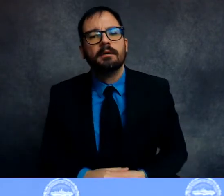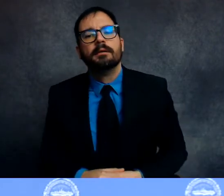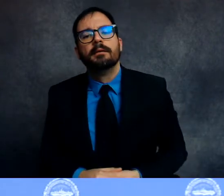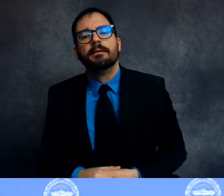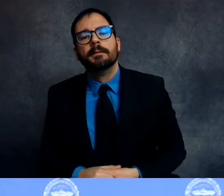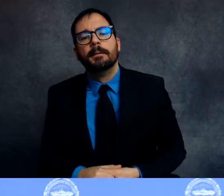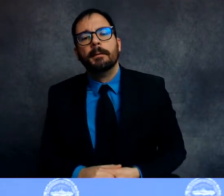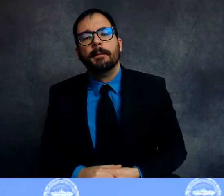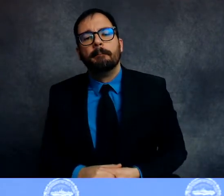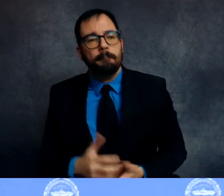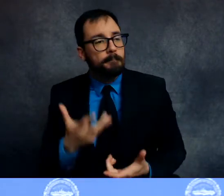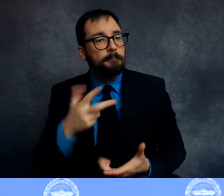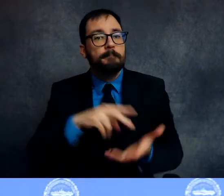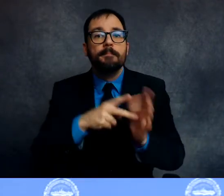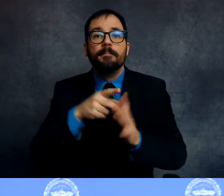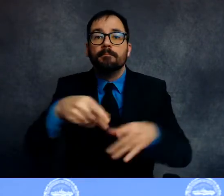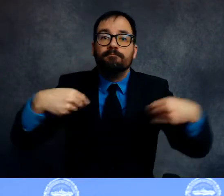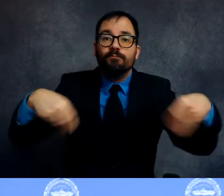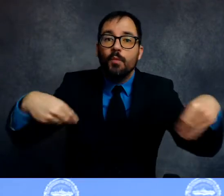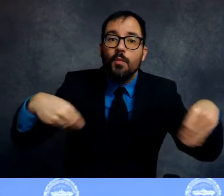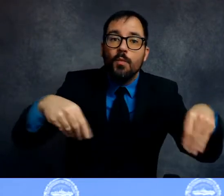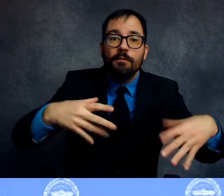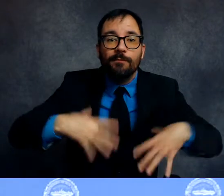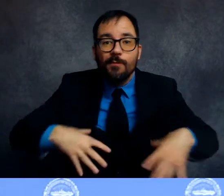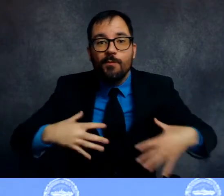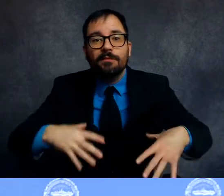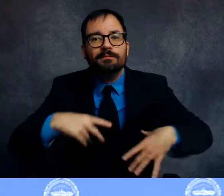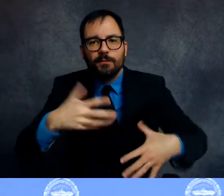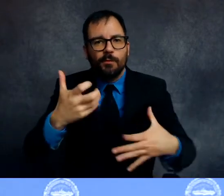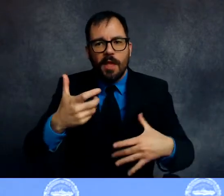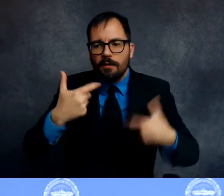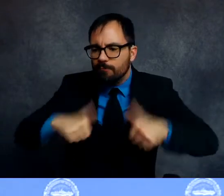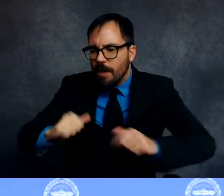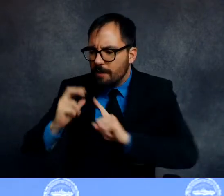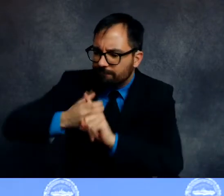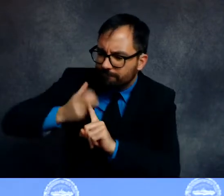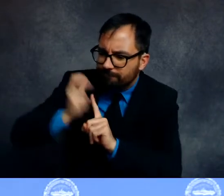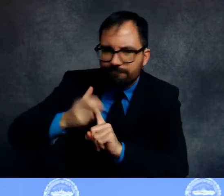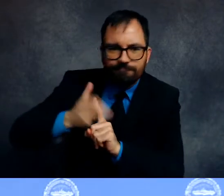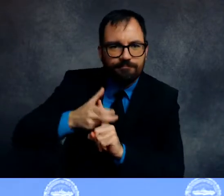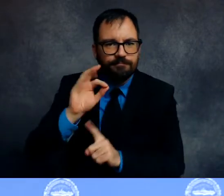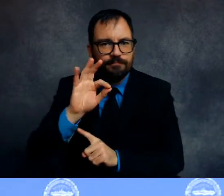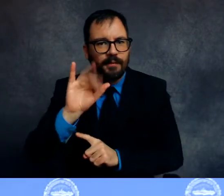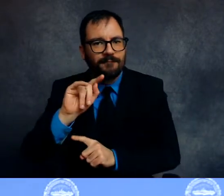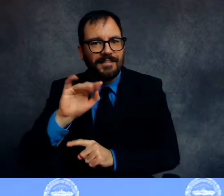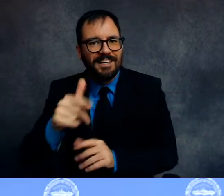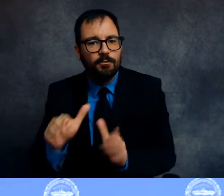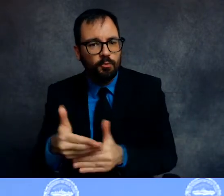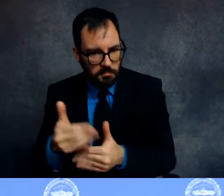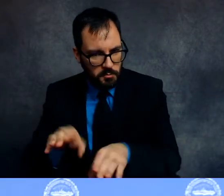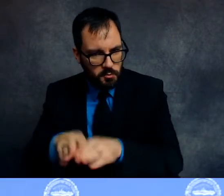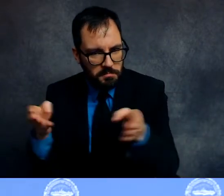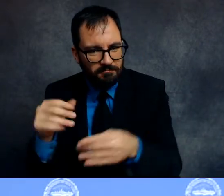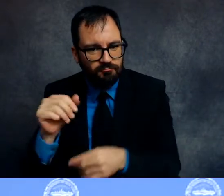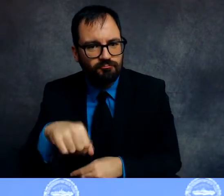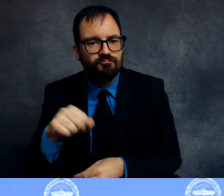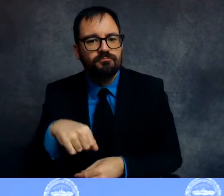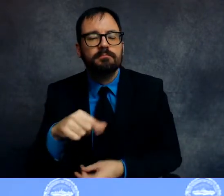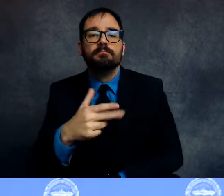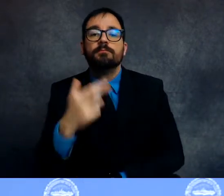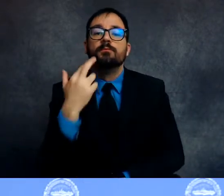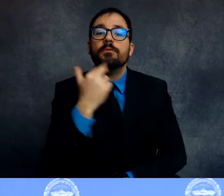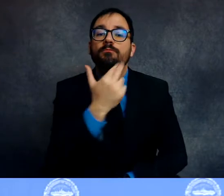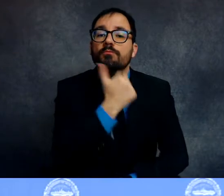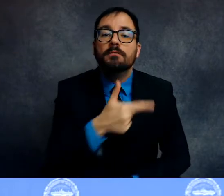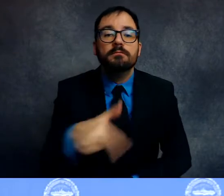gyms, museums, offices, movie theaters, hotels, and stores. We are moving forward to allow the use of fitting rooms in